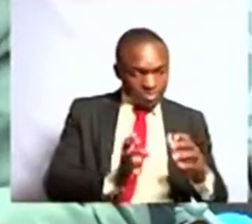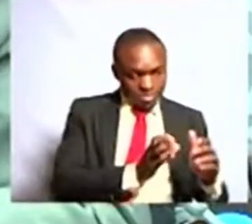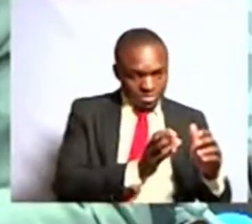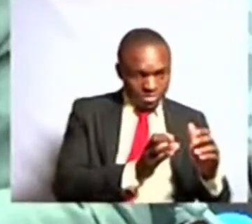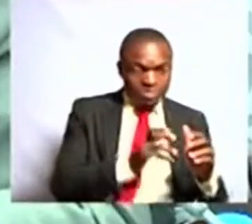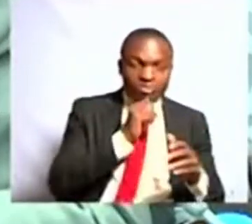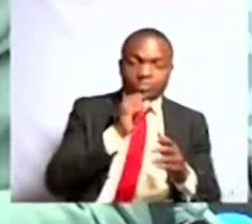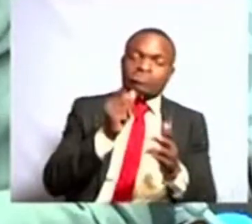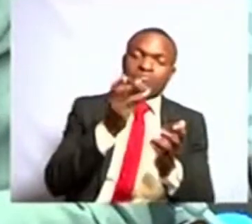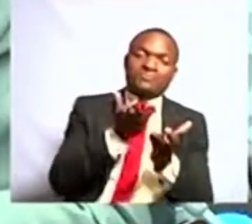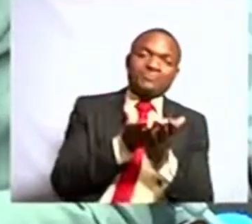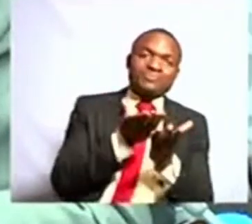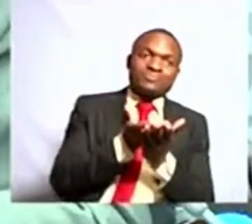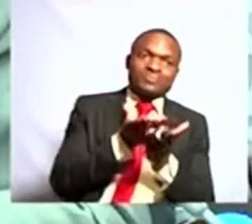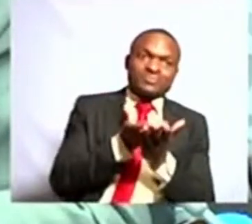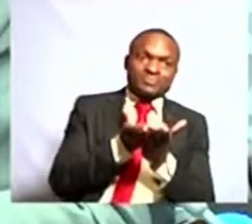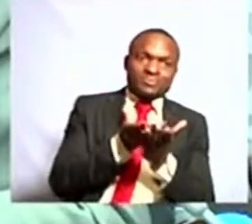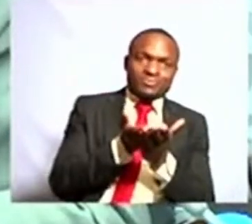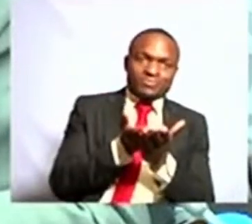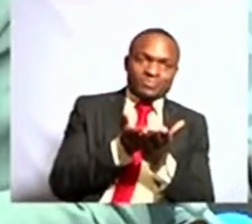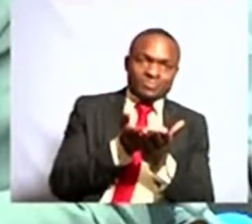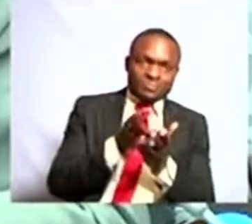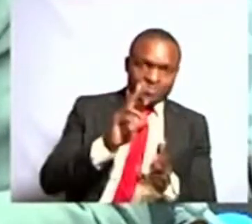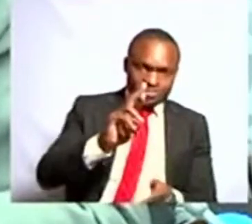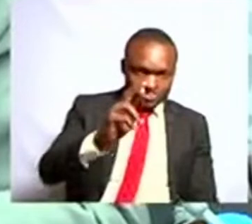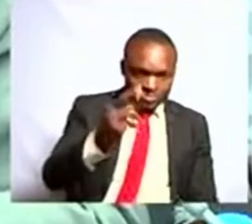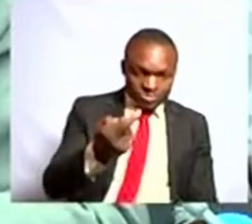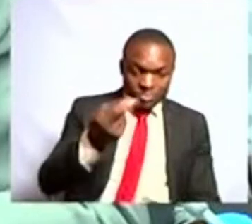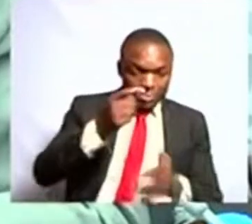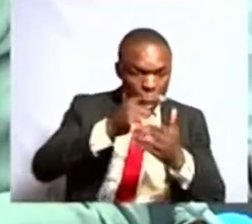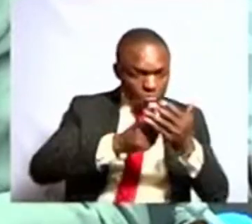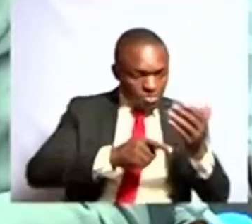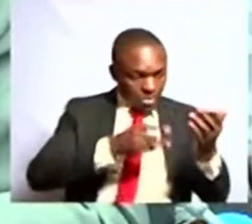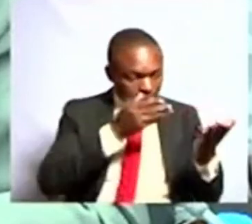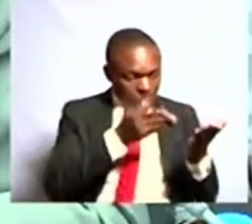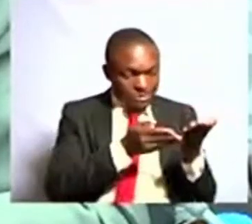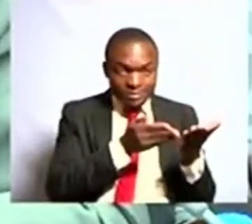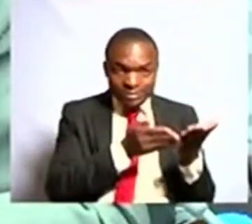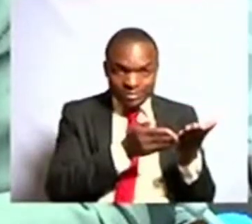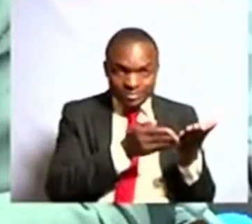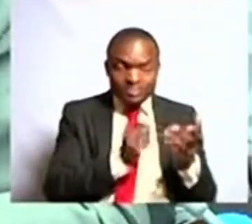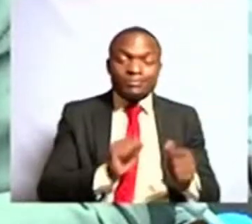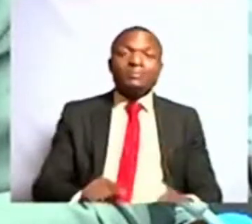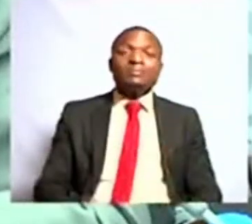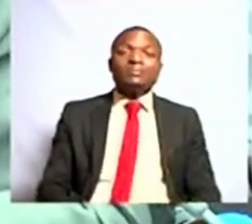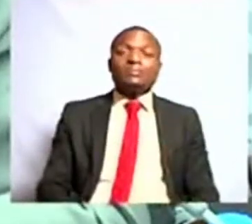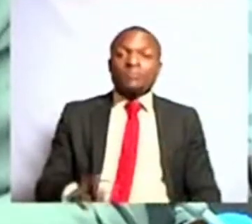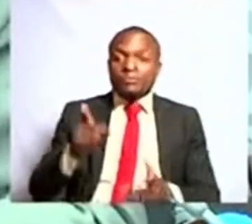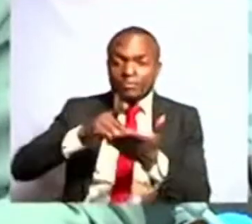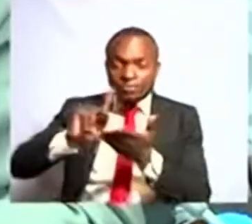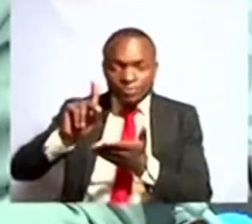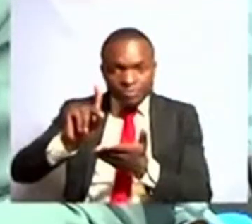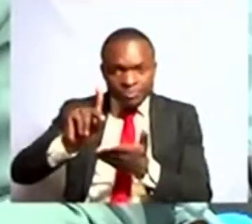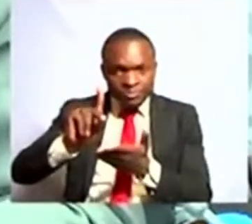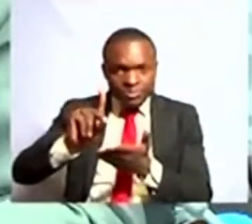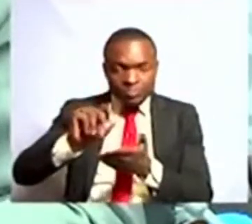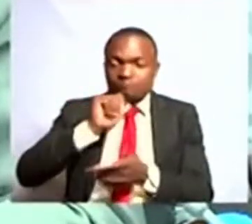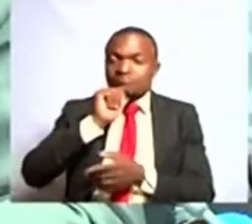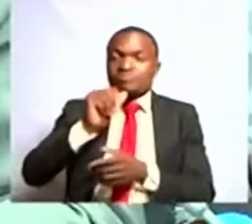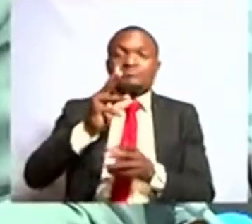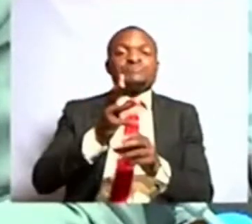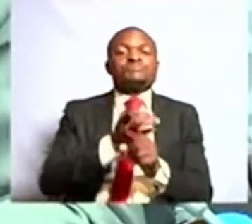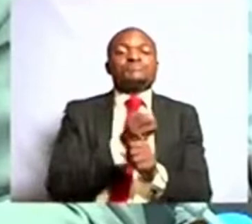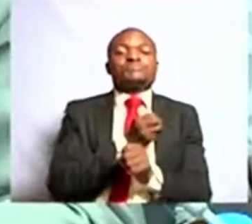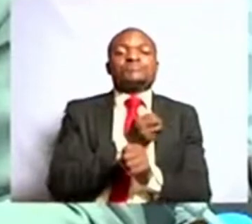not to request for retention. What is this that you paid for where you didn't